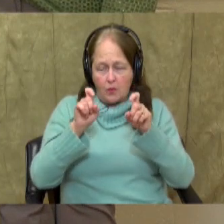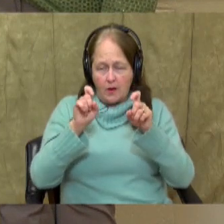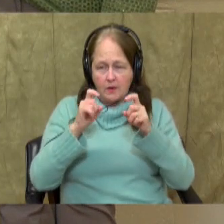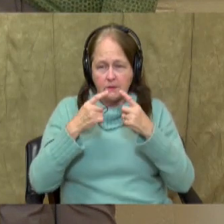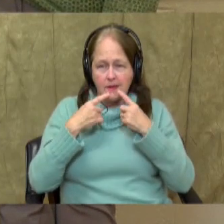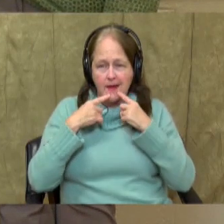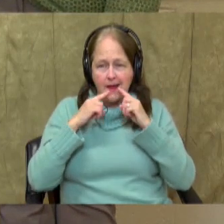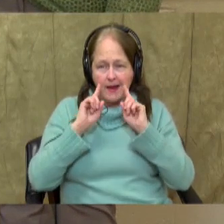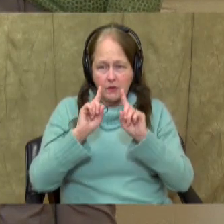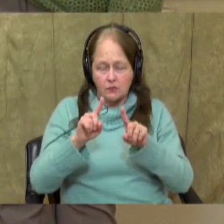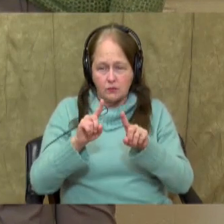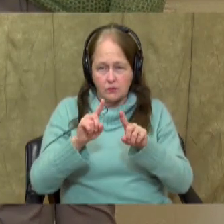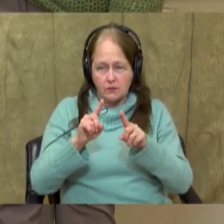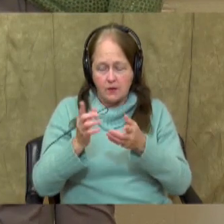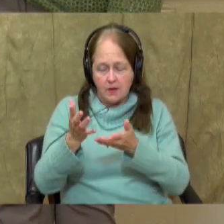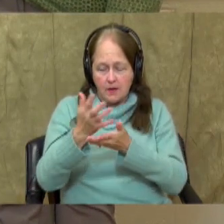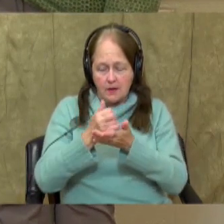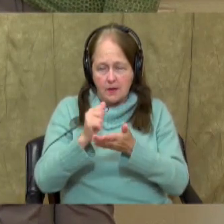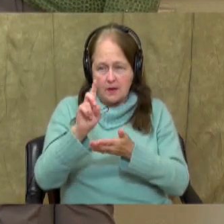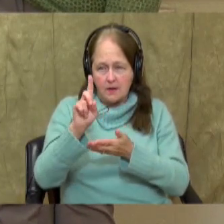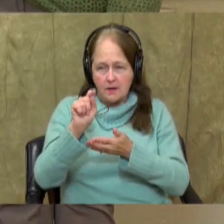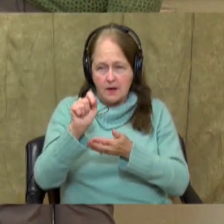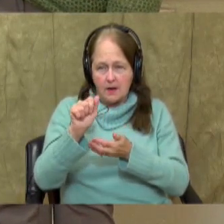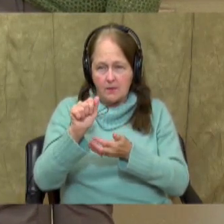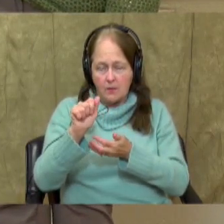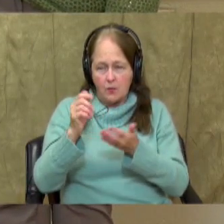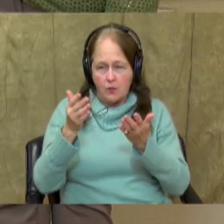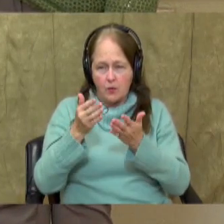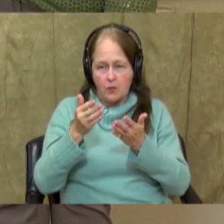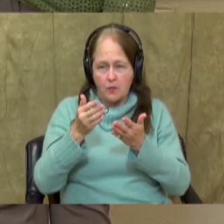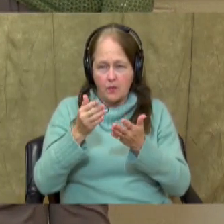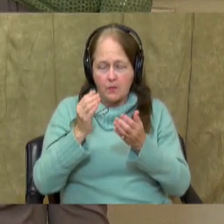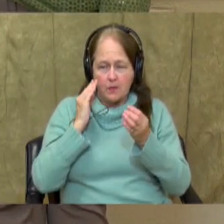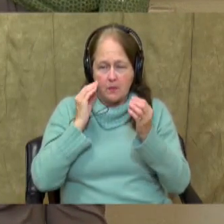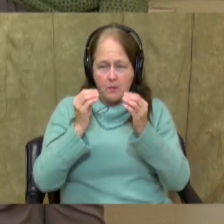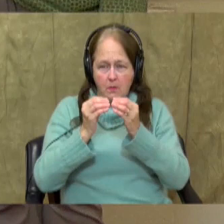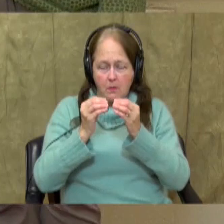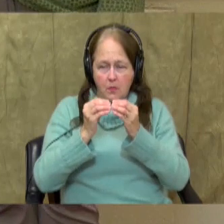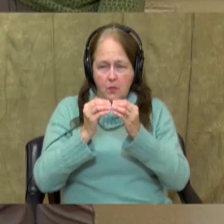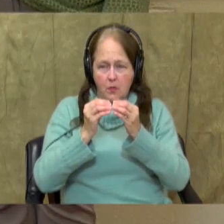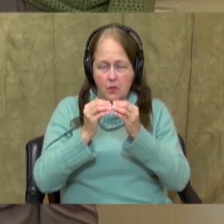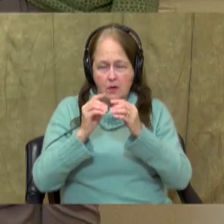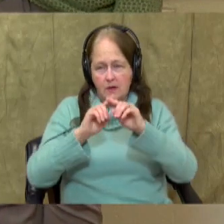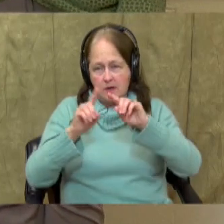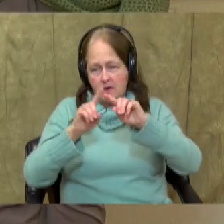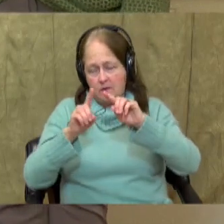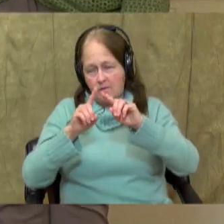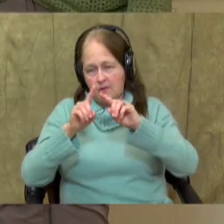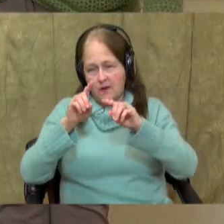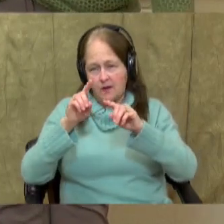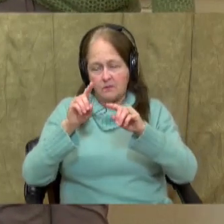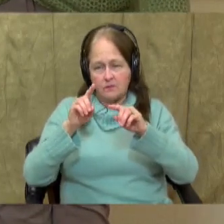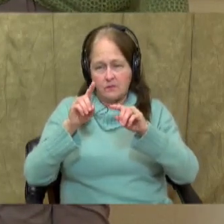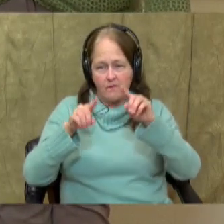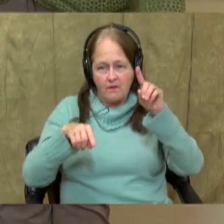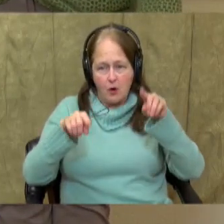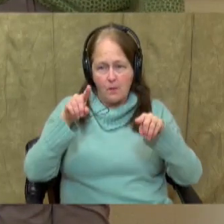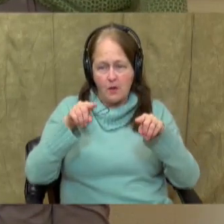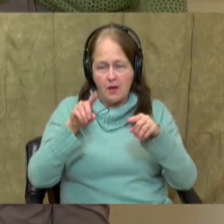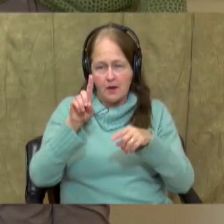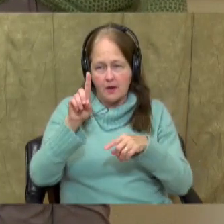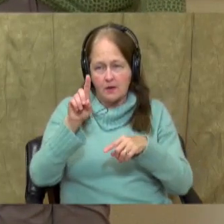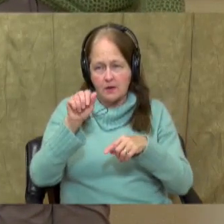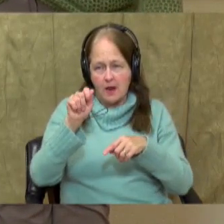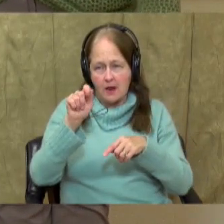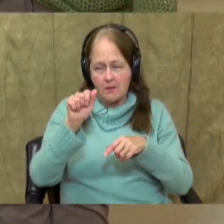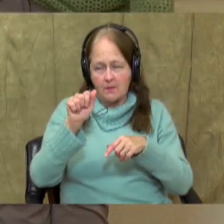can be answered by collecting data and where there will be variability in the data. Okay, so we're going to collect